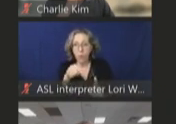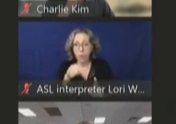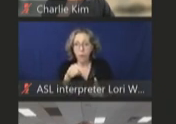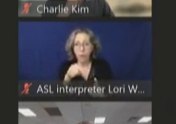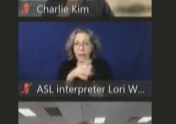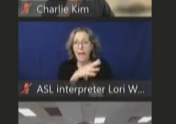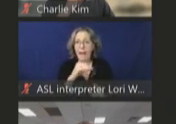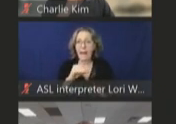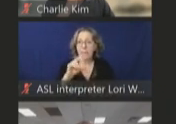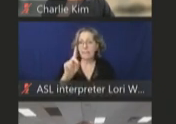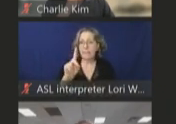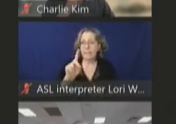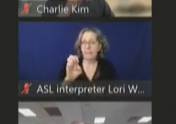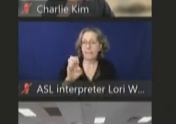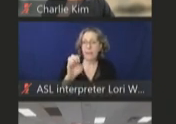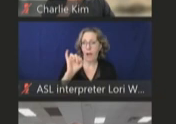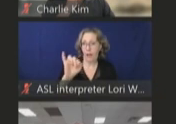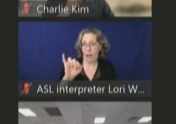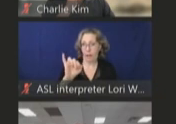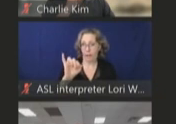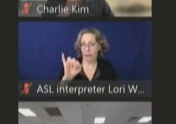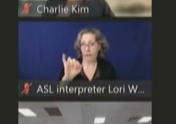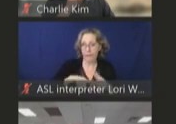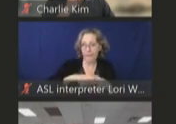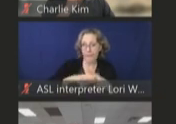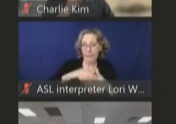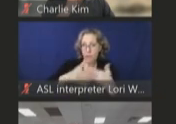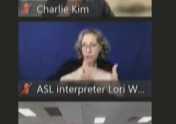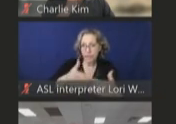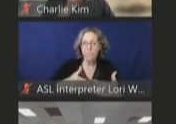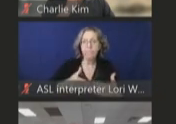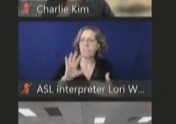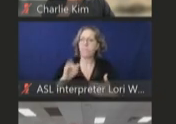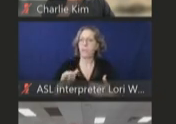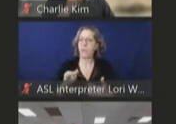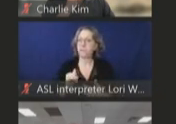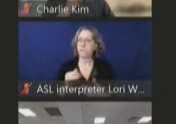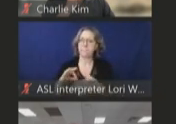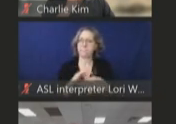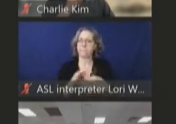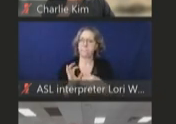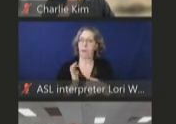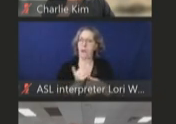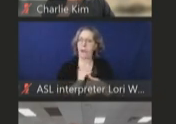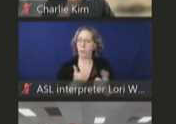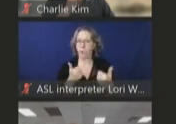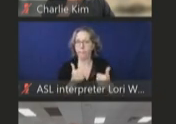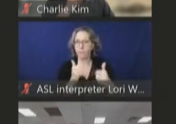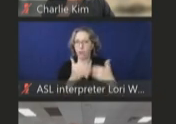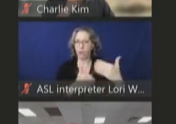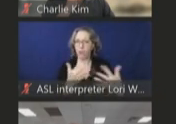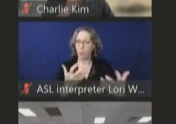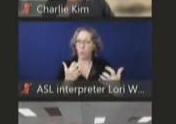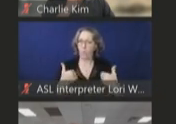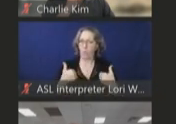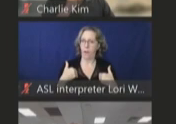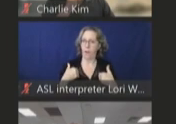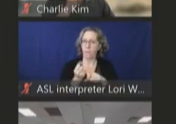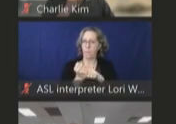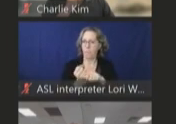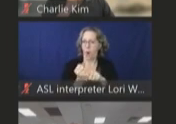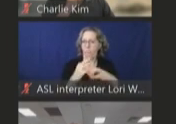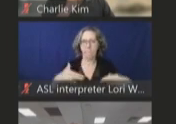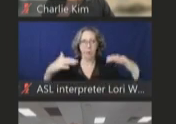DE&I initiatives is part of our ongoing effort to make the ballpark feel welcoming